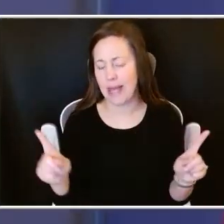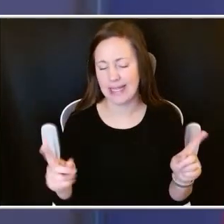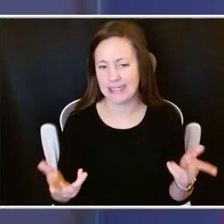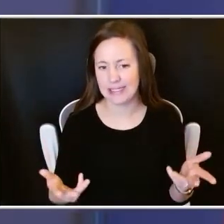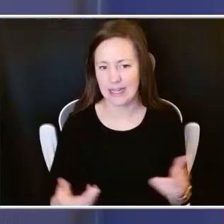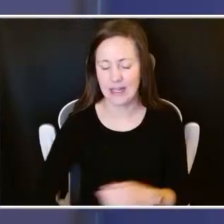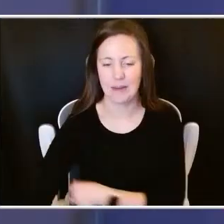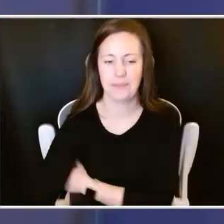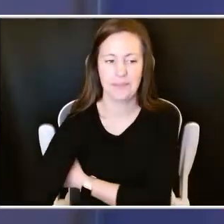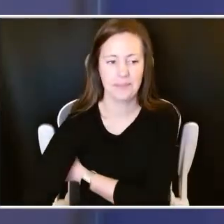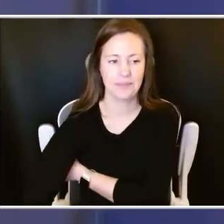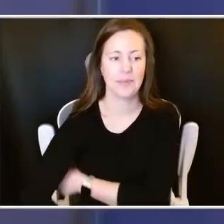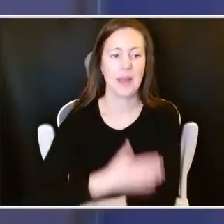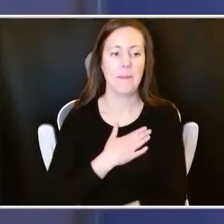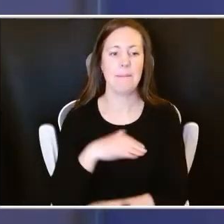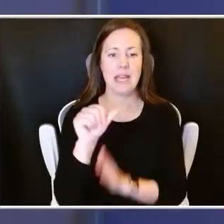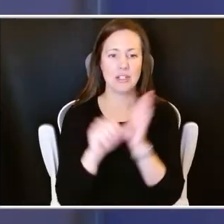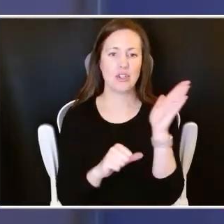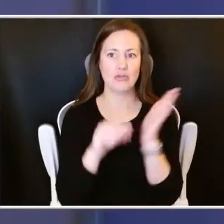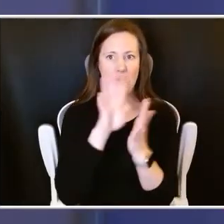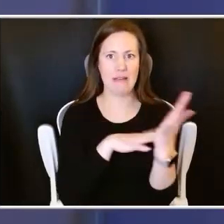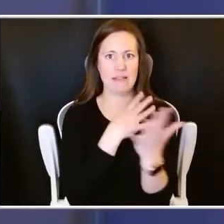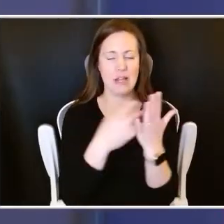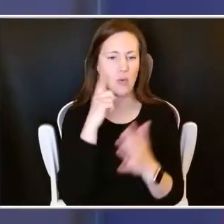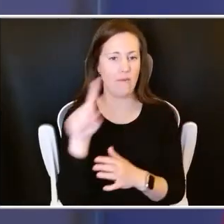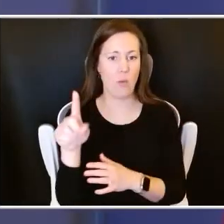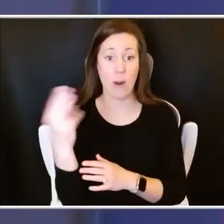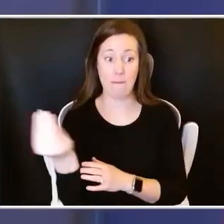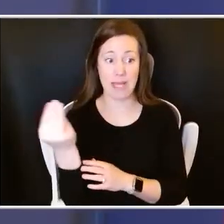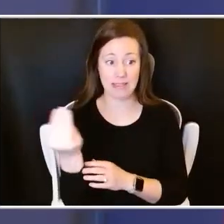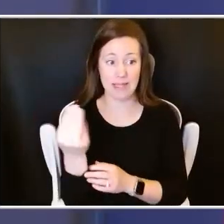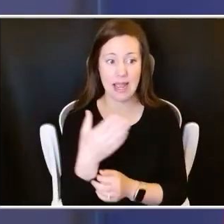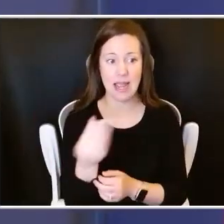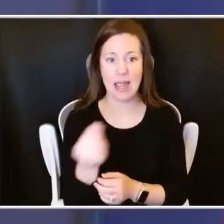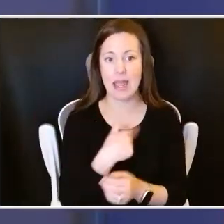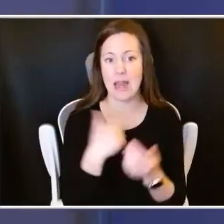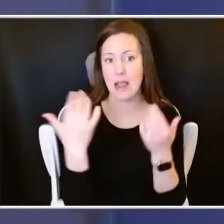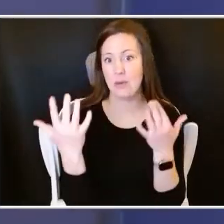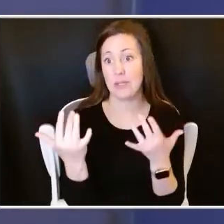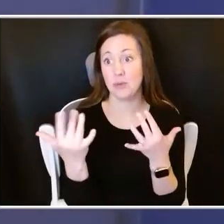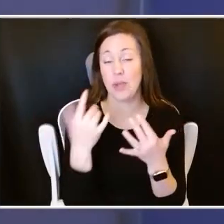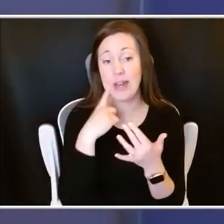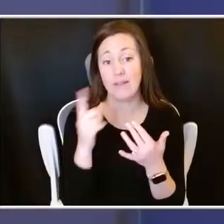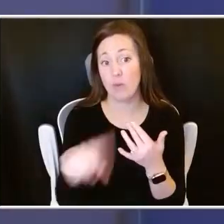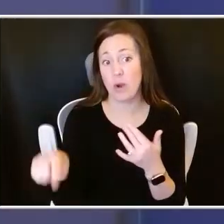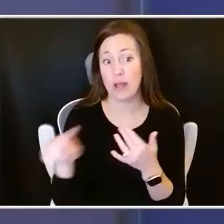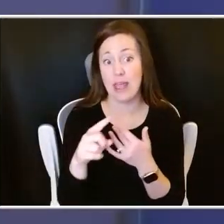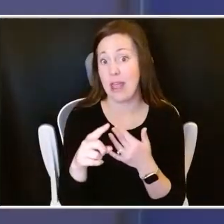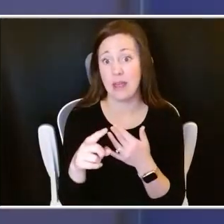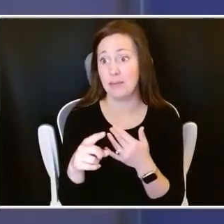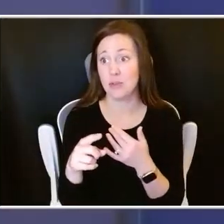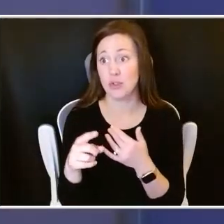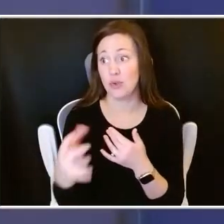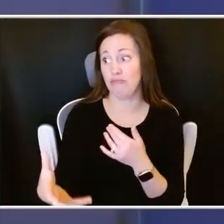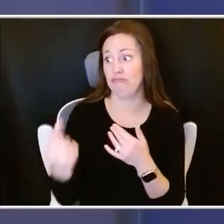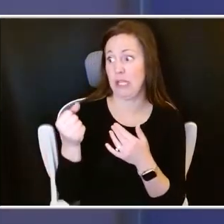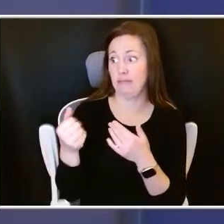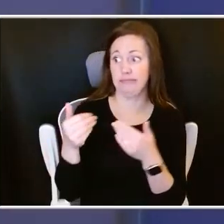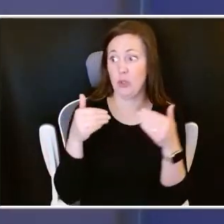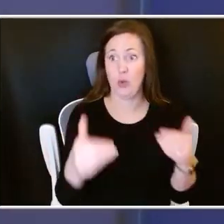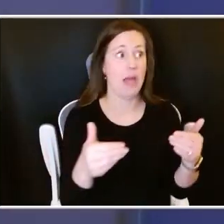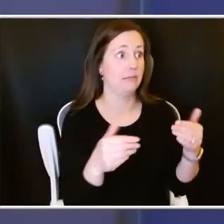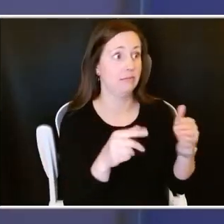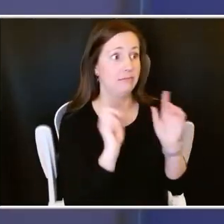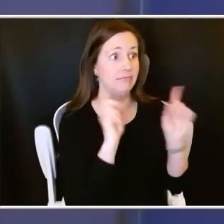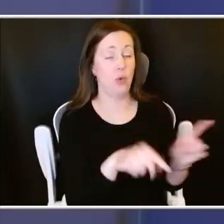My surgery was scheduled for a Monday, and I was just waiting for them to come and take me down to surgery. And sirens went off,